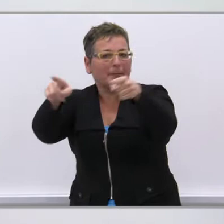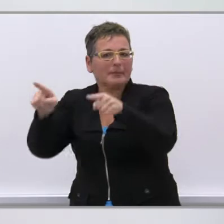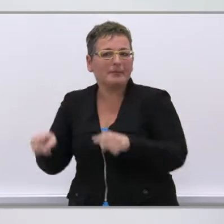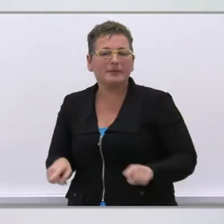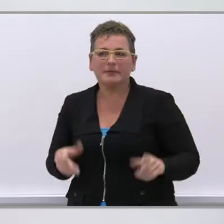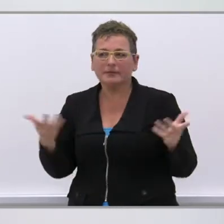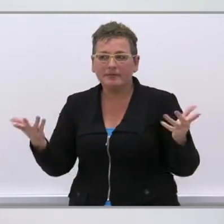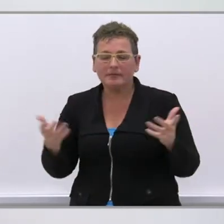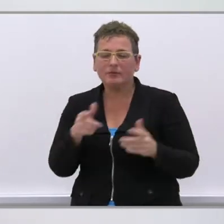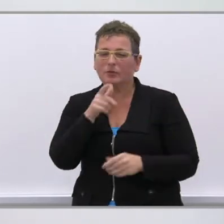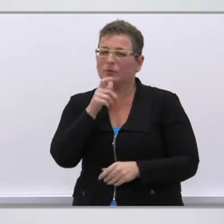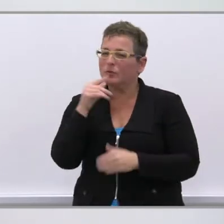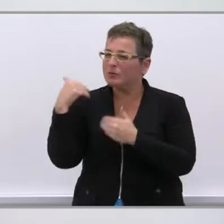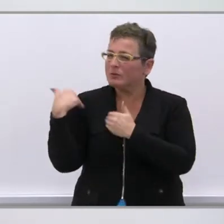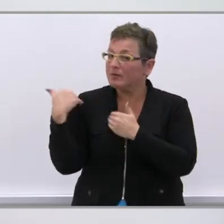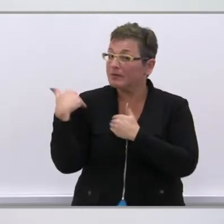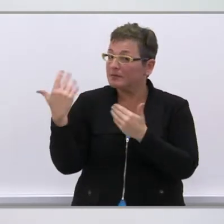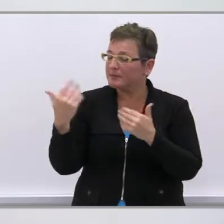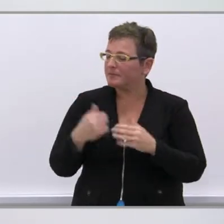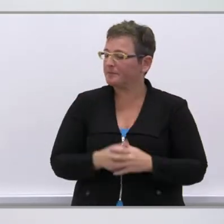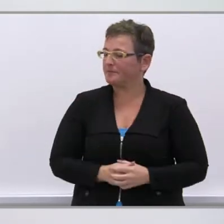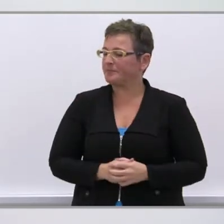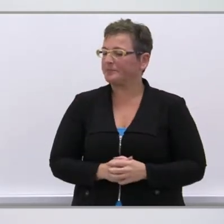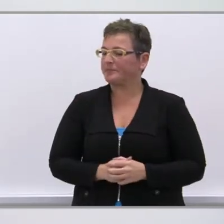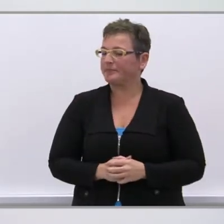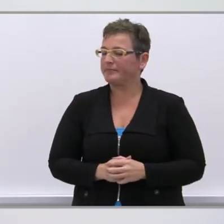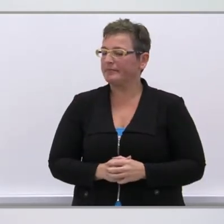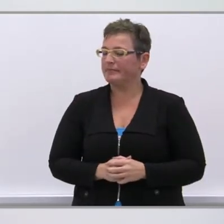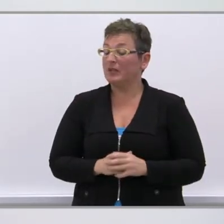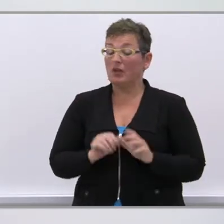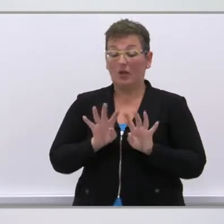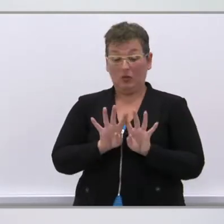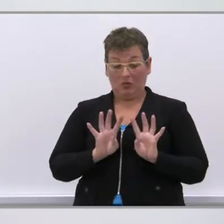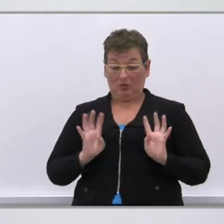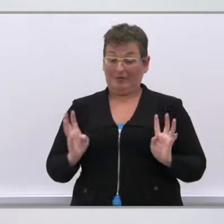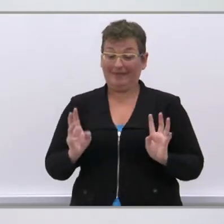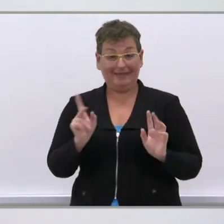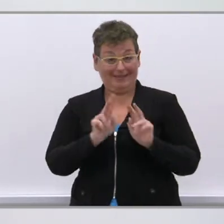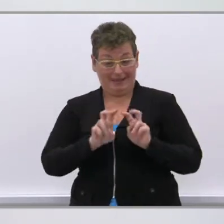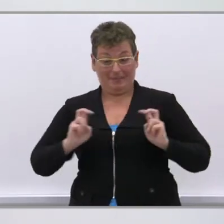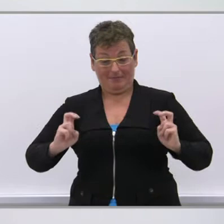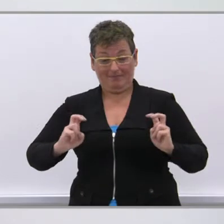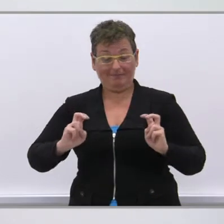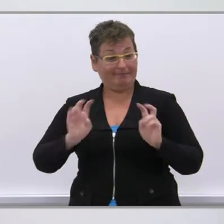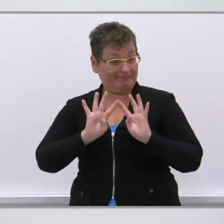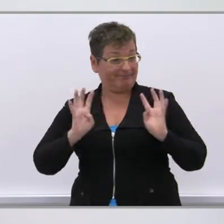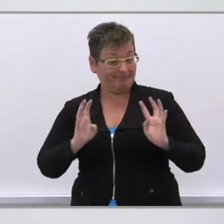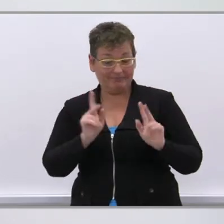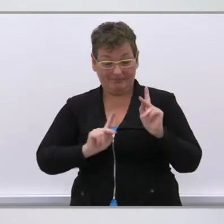So this is what the panel thought should be included.